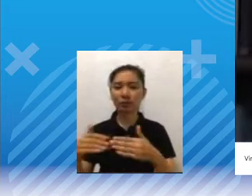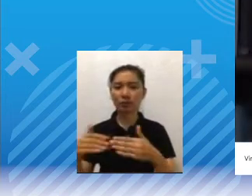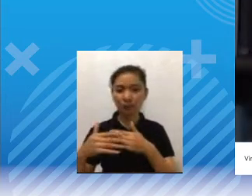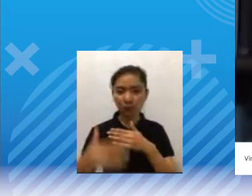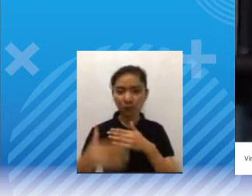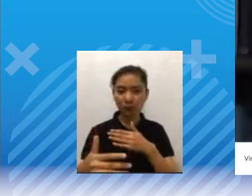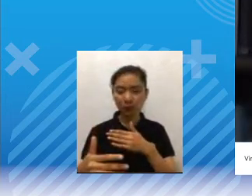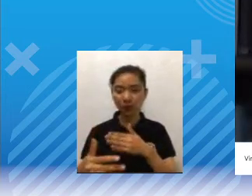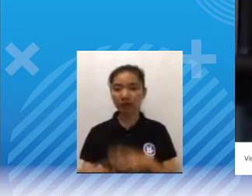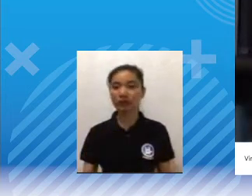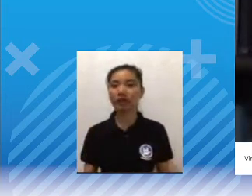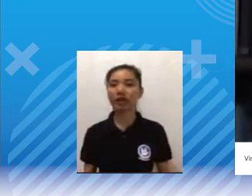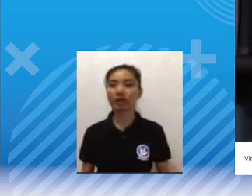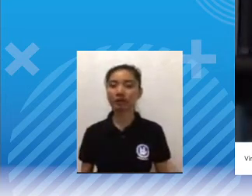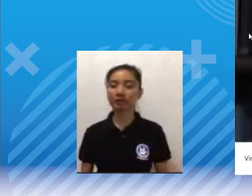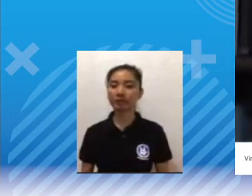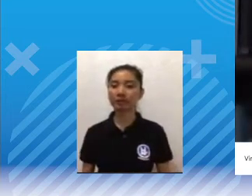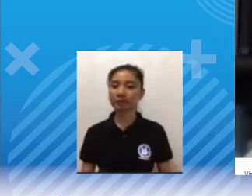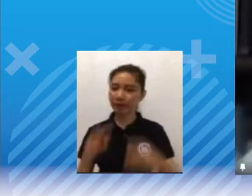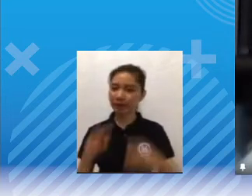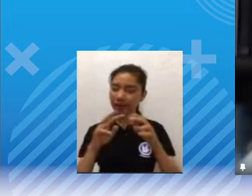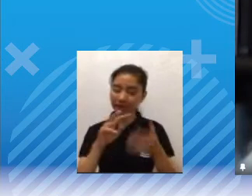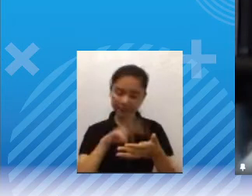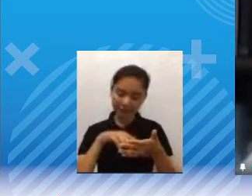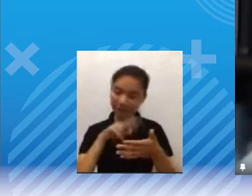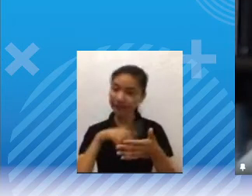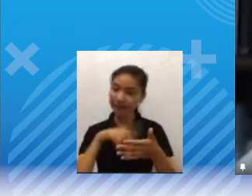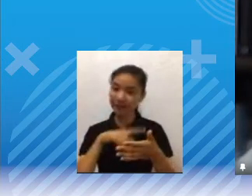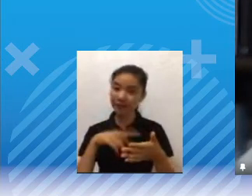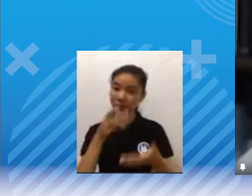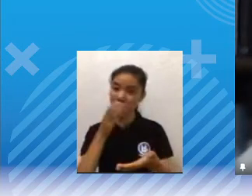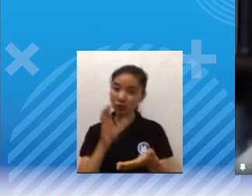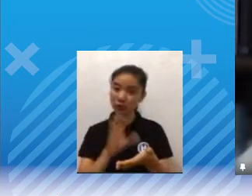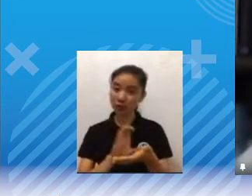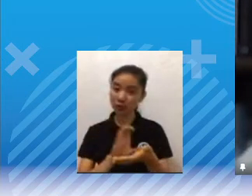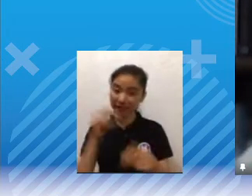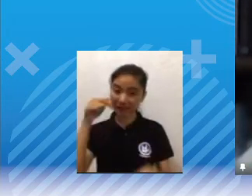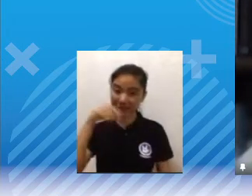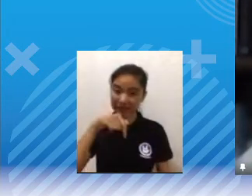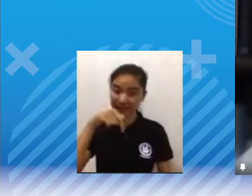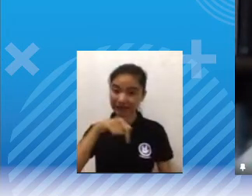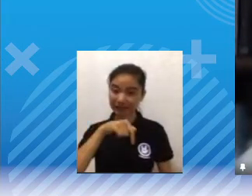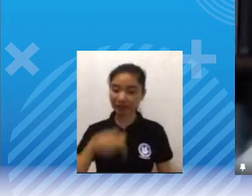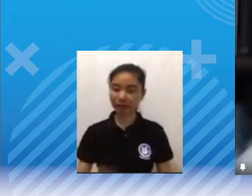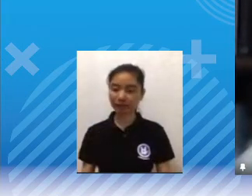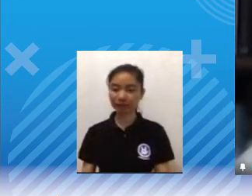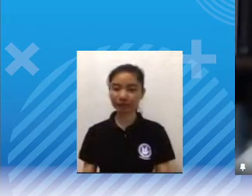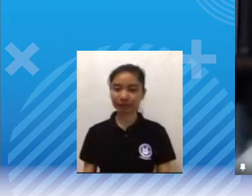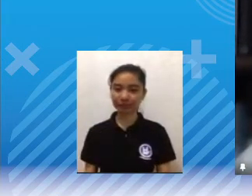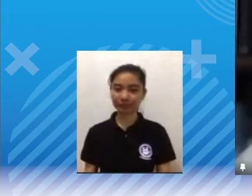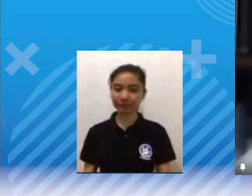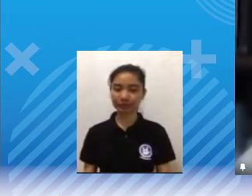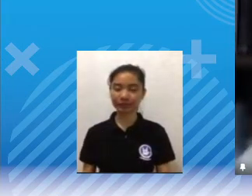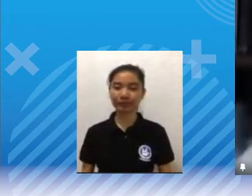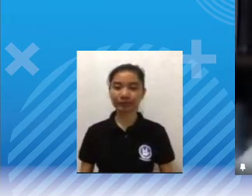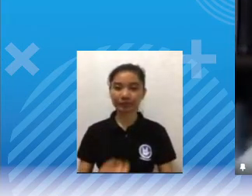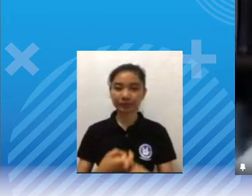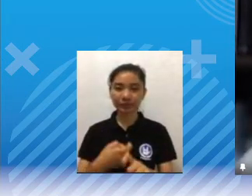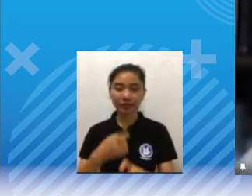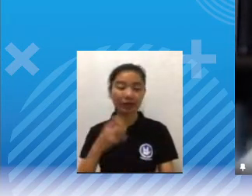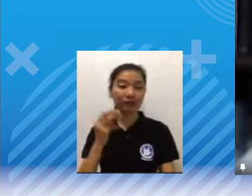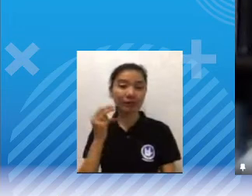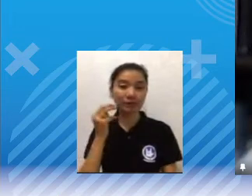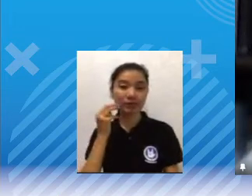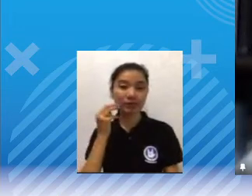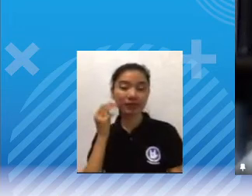reactions from our audience. So, ayun na naman po. From Ma'am Tessie Rodring, good morning po from Amadeo